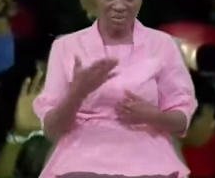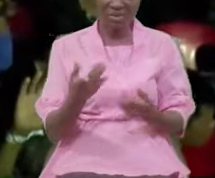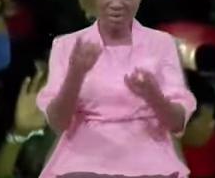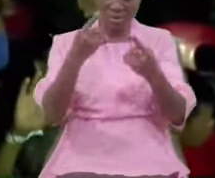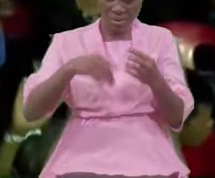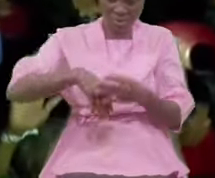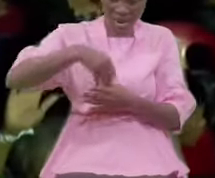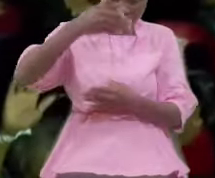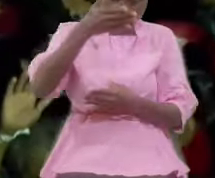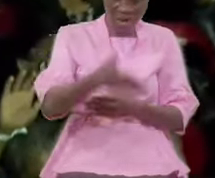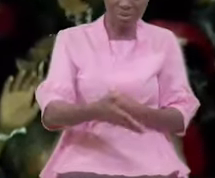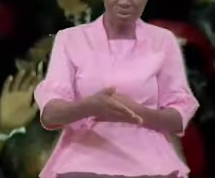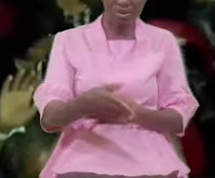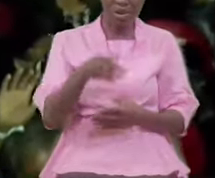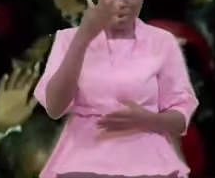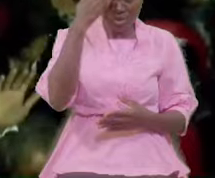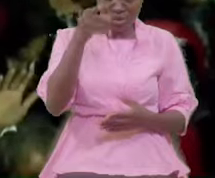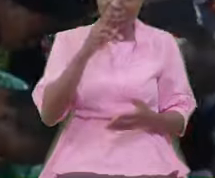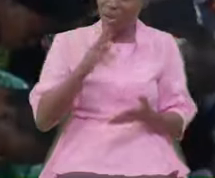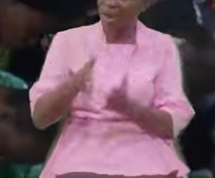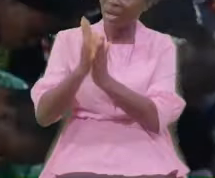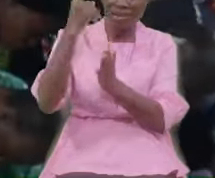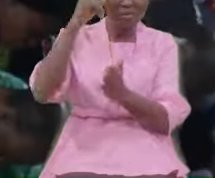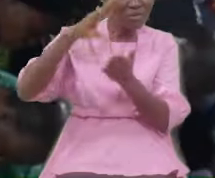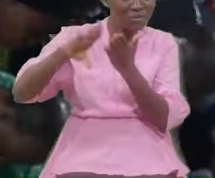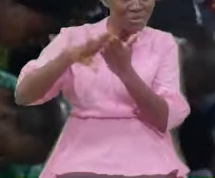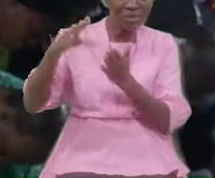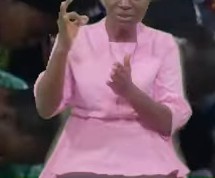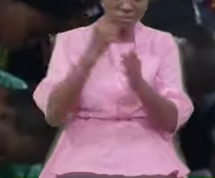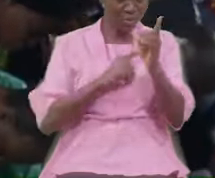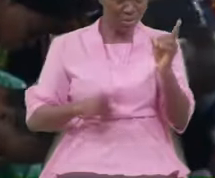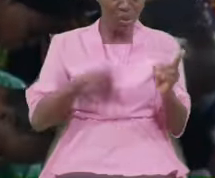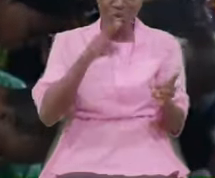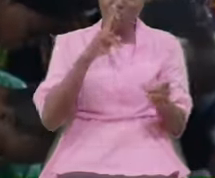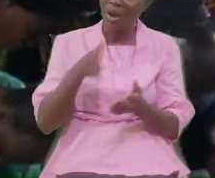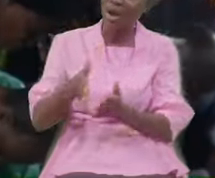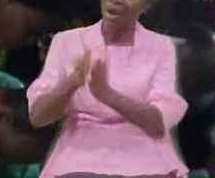you asking for the forgiveness of the lord Salvation of the Lord